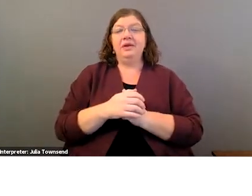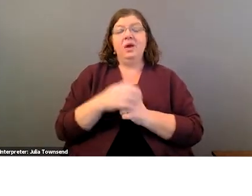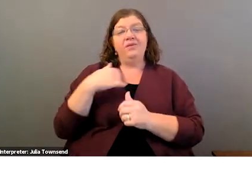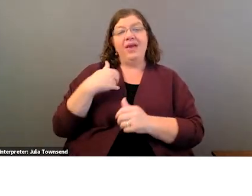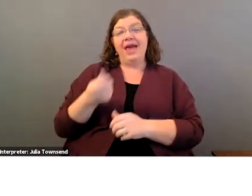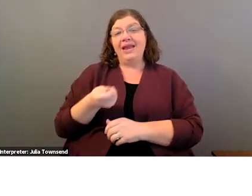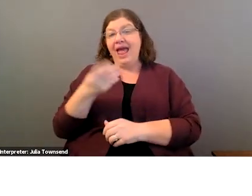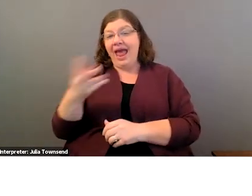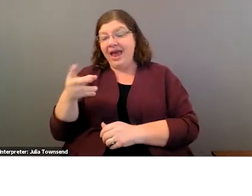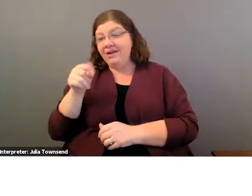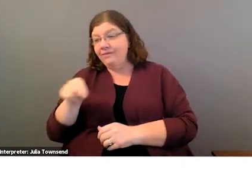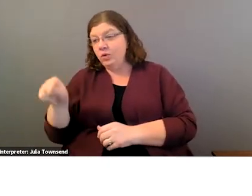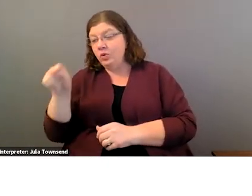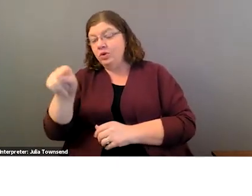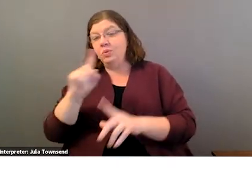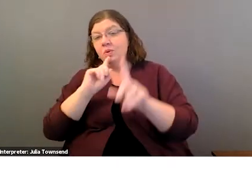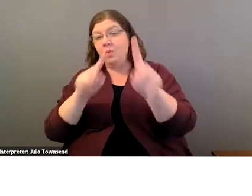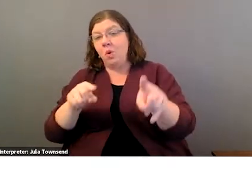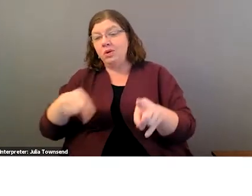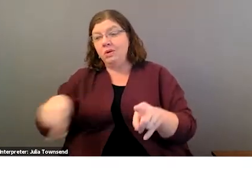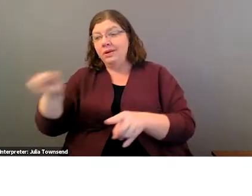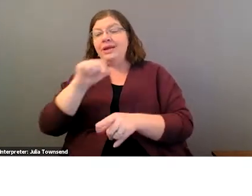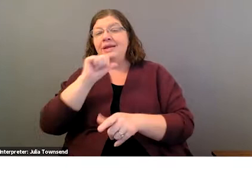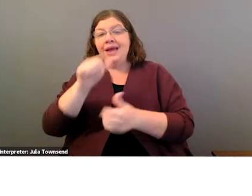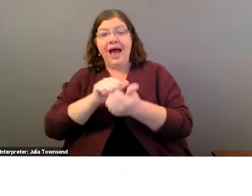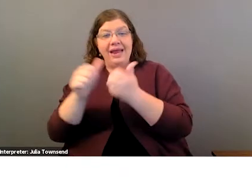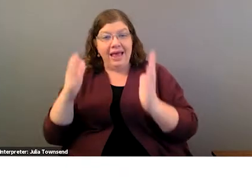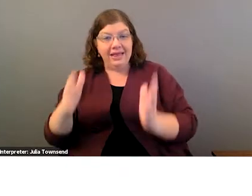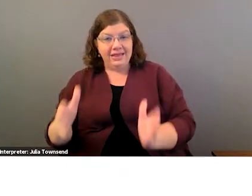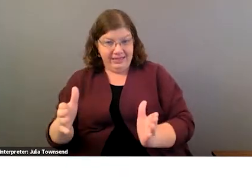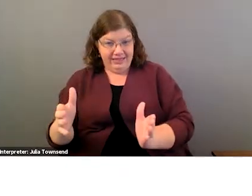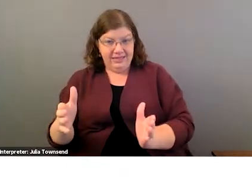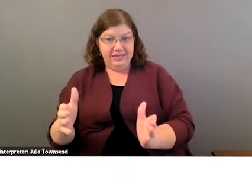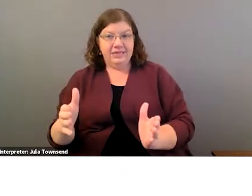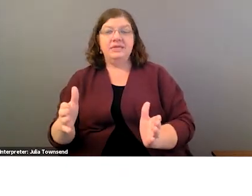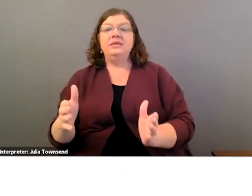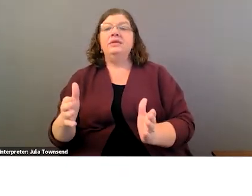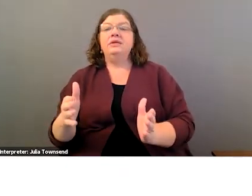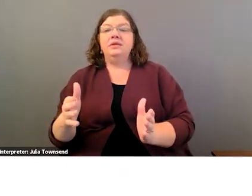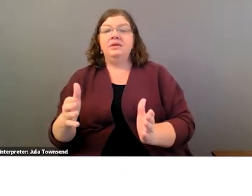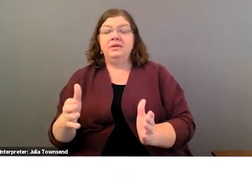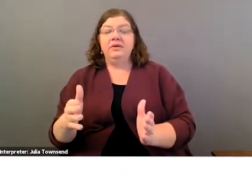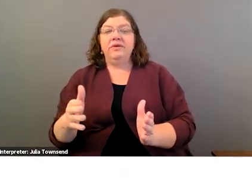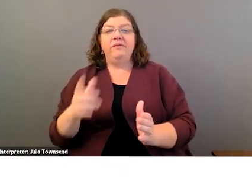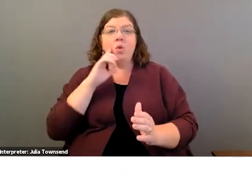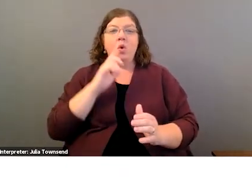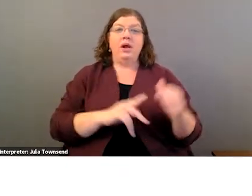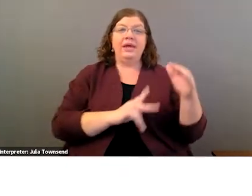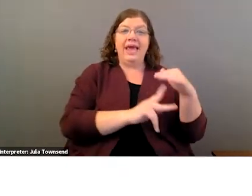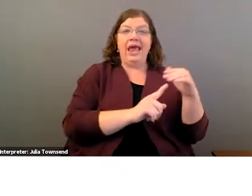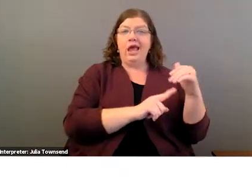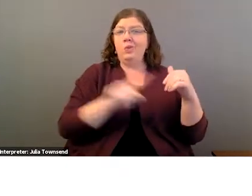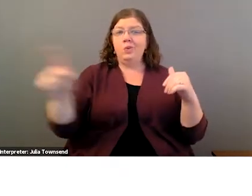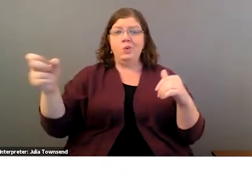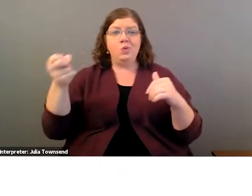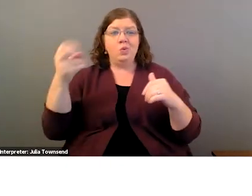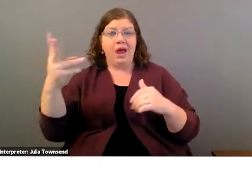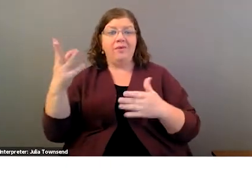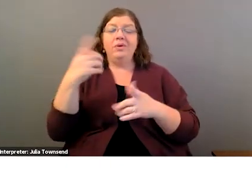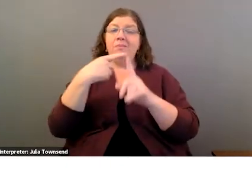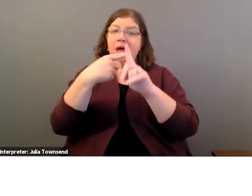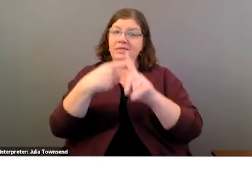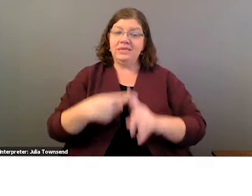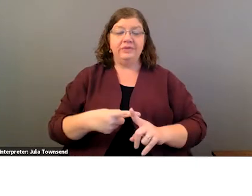of cases reported amongst non-athletes, K through 12. So we are seeing positive cases